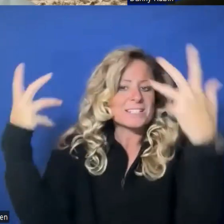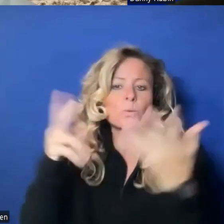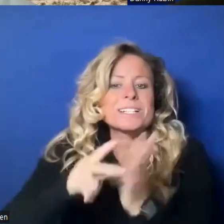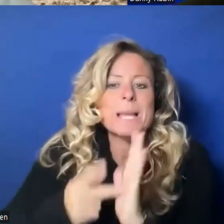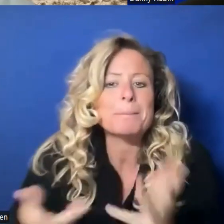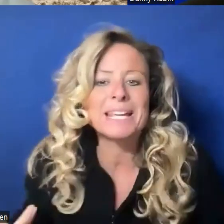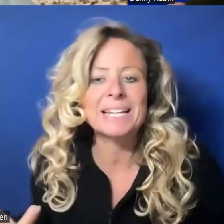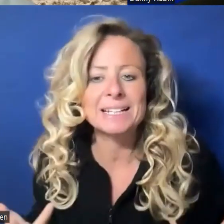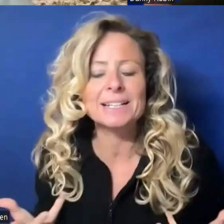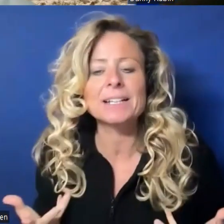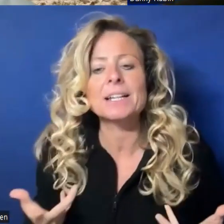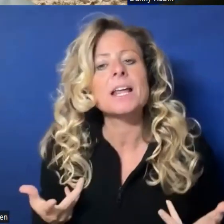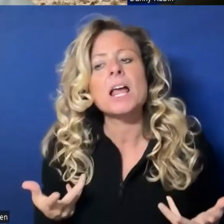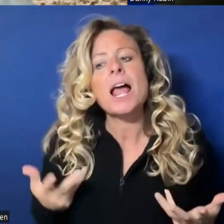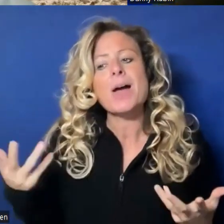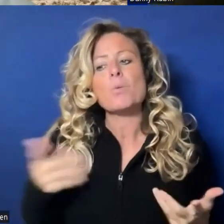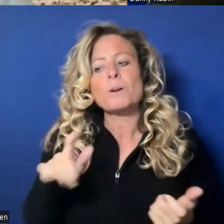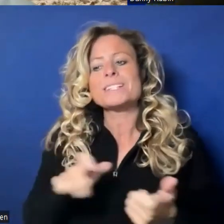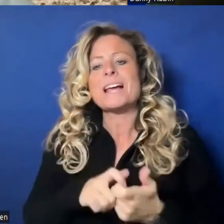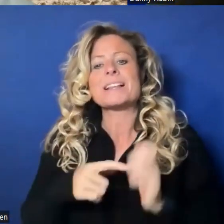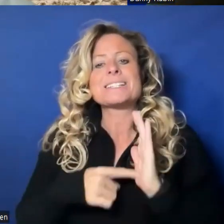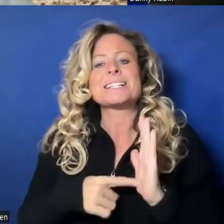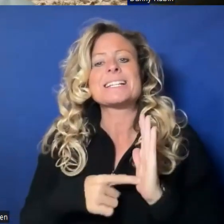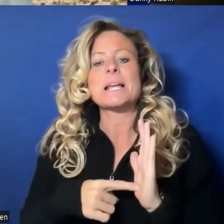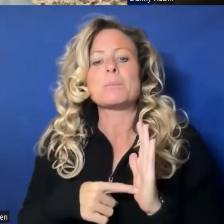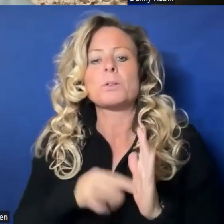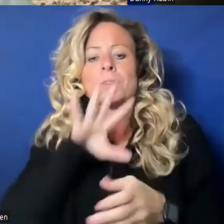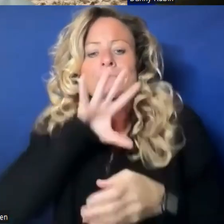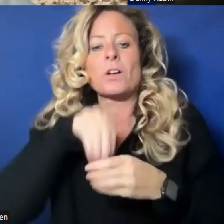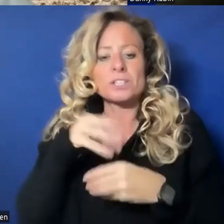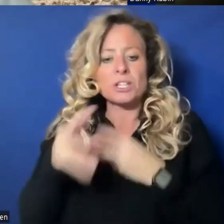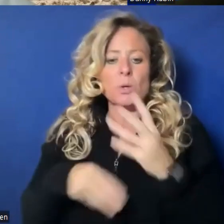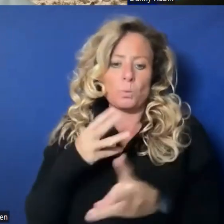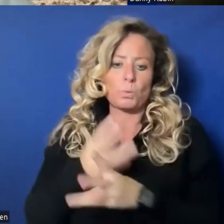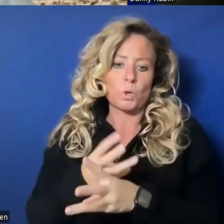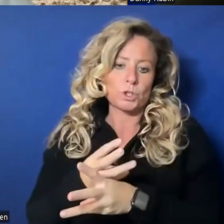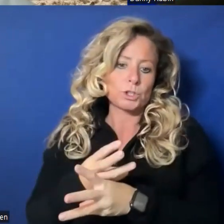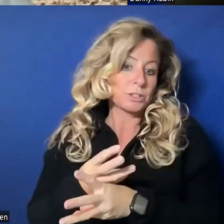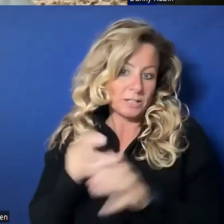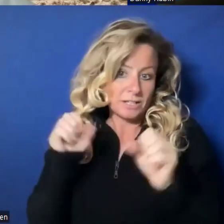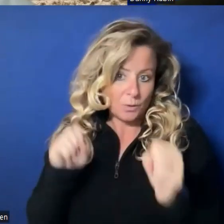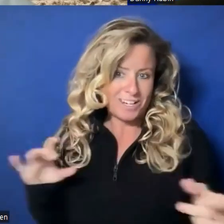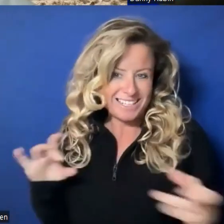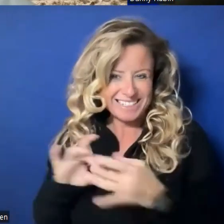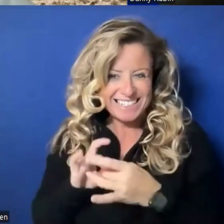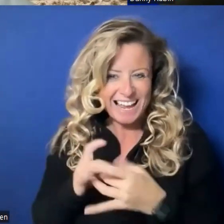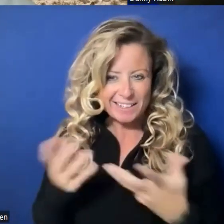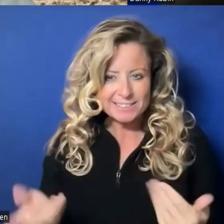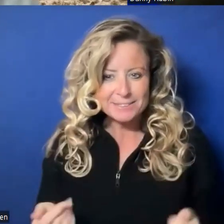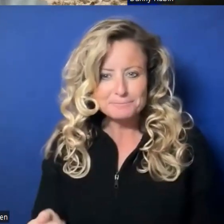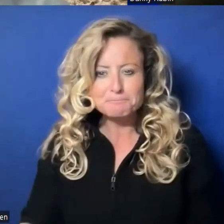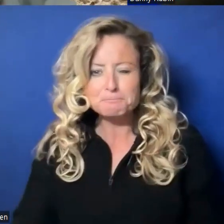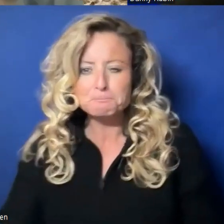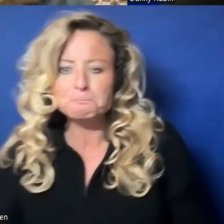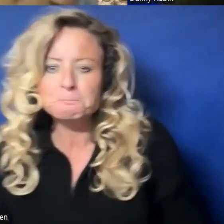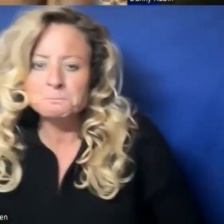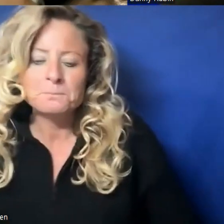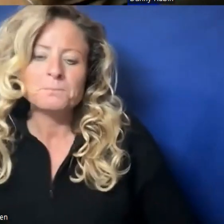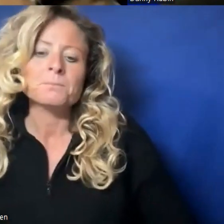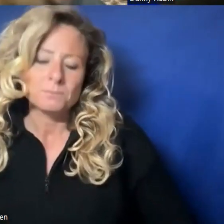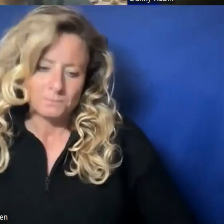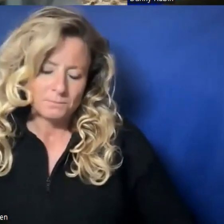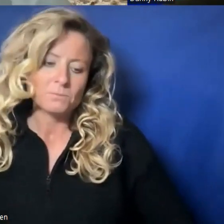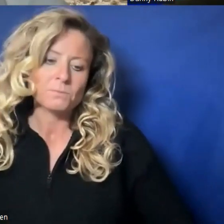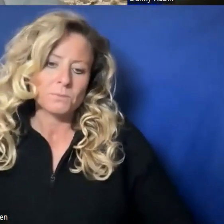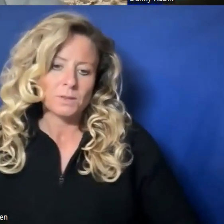mean? And what is an example, in the world that we could connect that with? Okay,